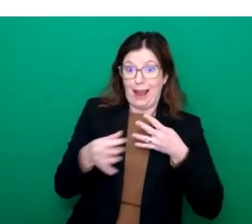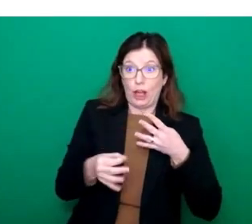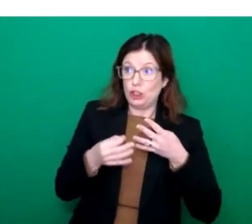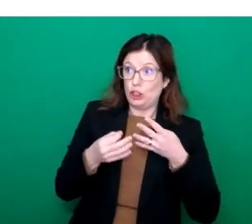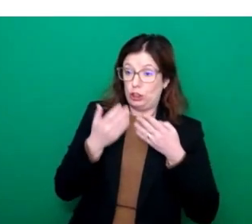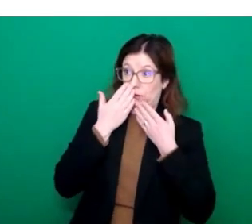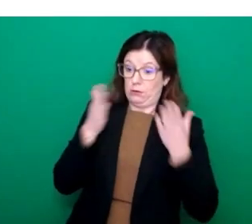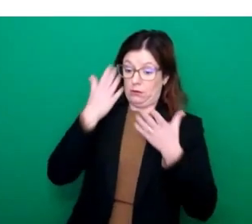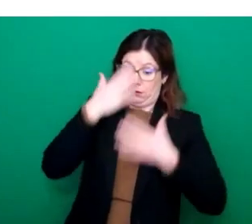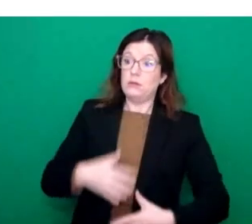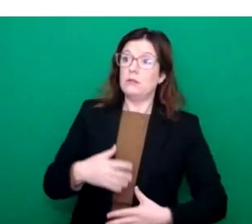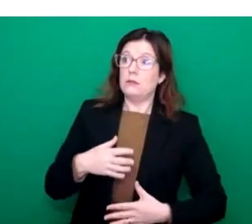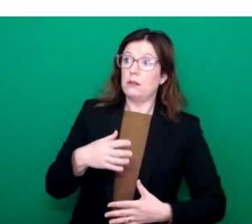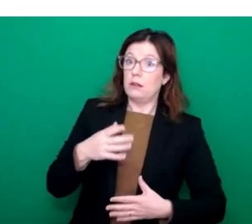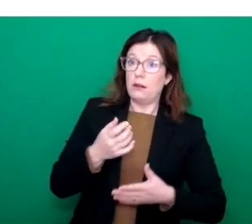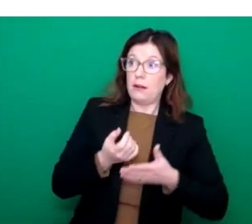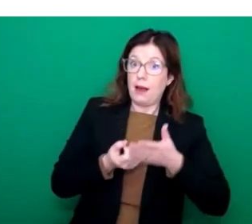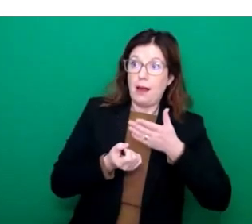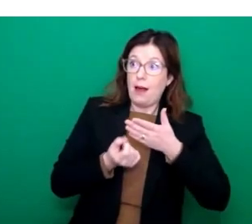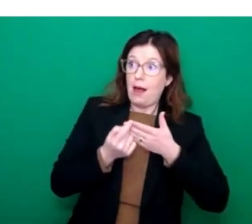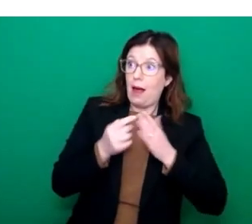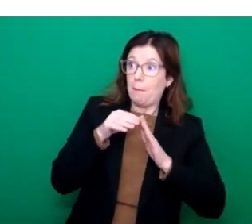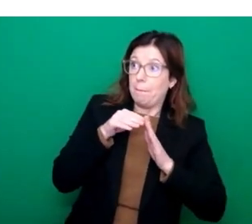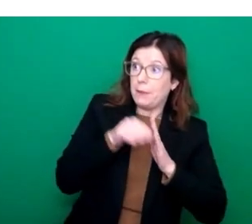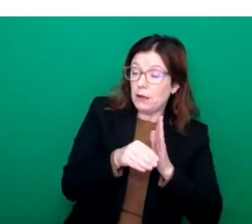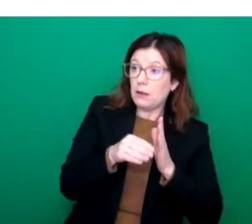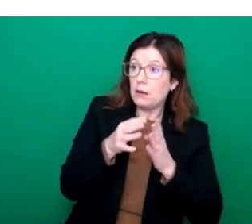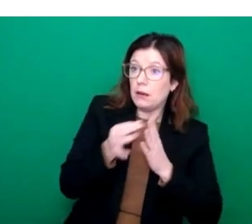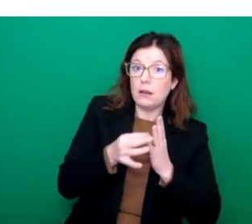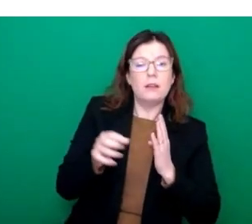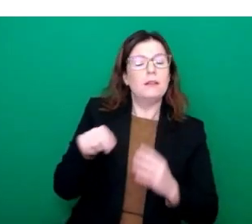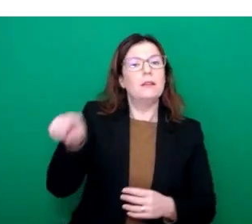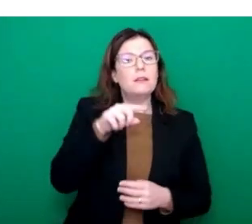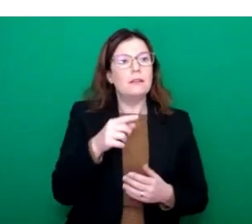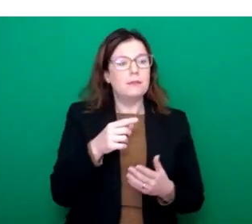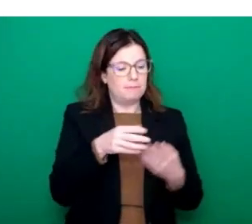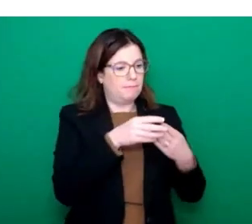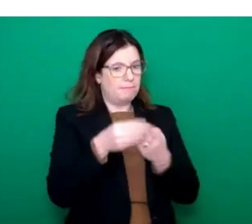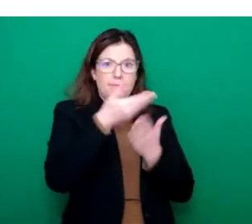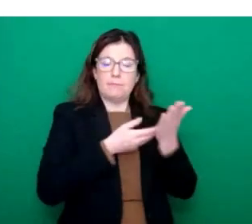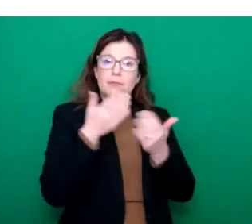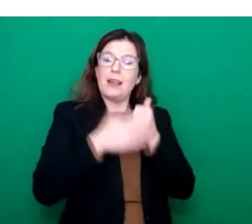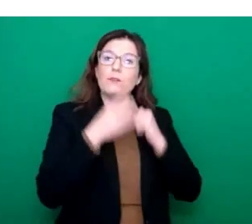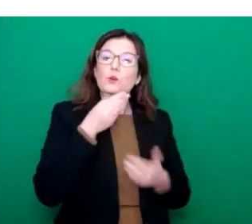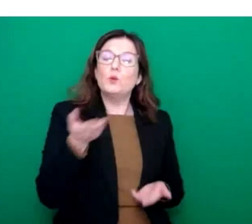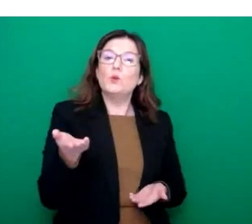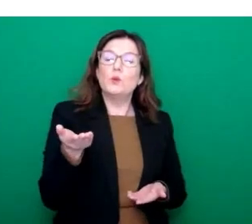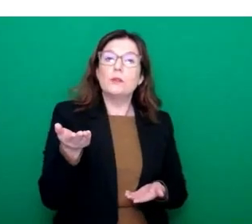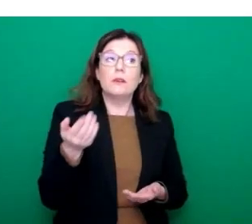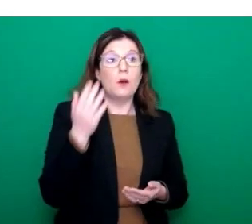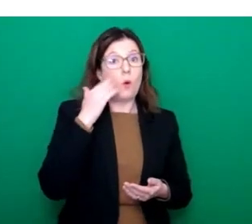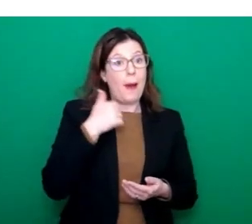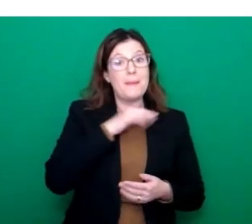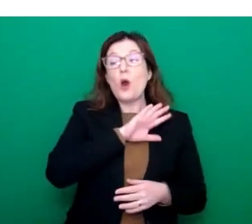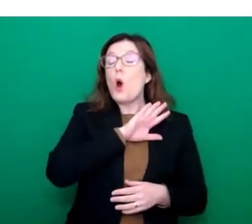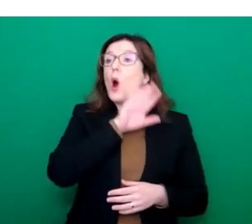to do if things started to escalate, but that was not utilised. But I do think, when I came home,